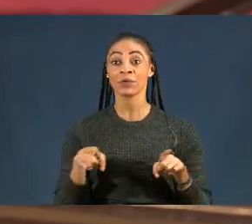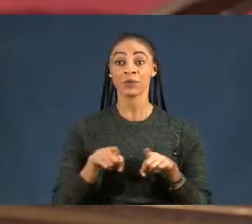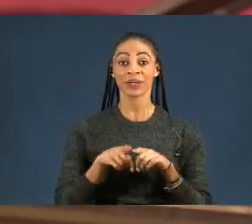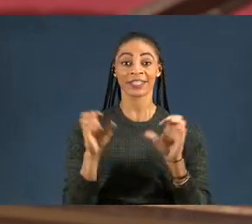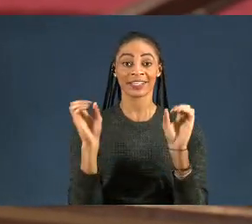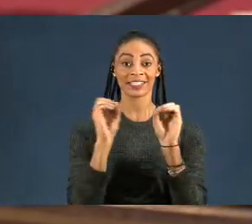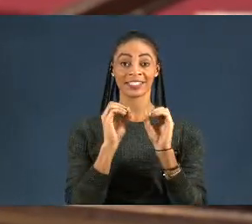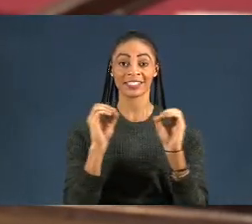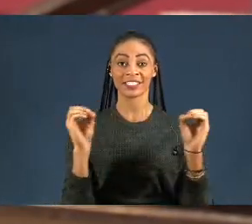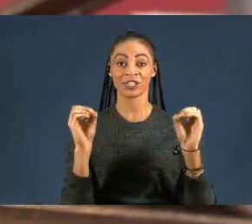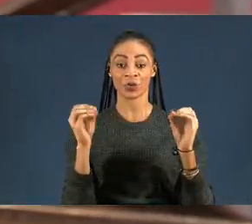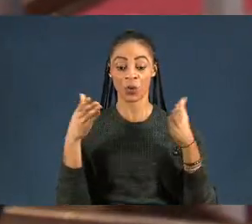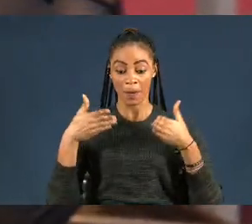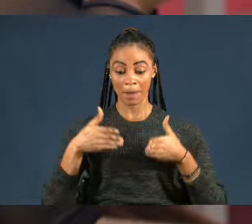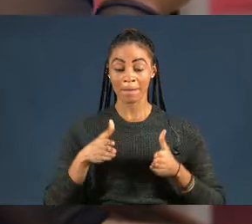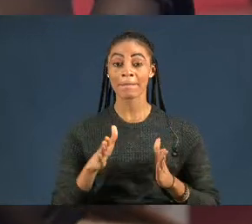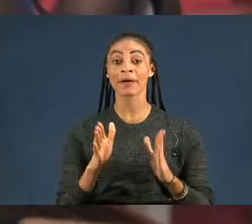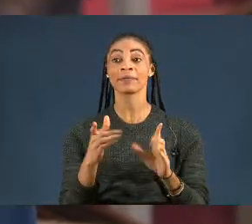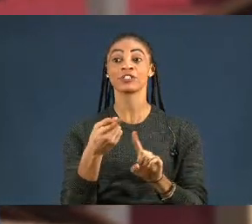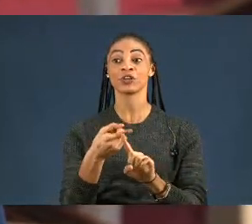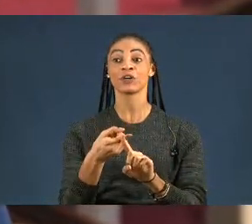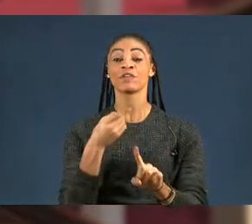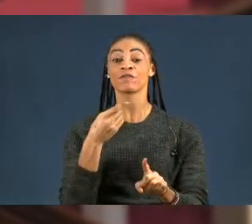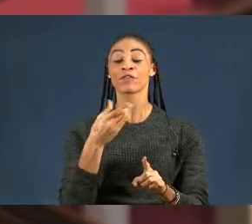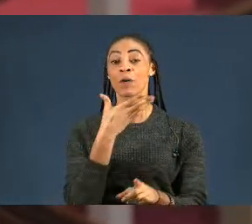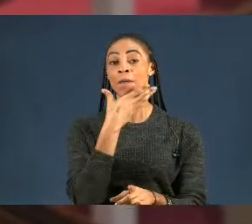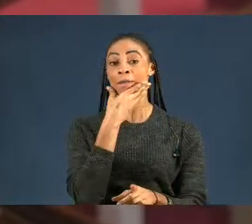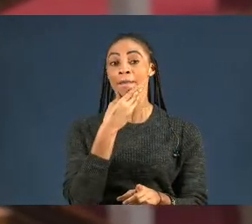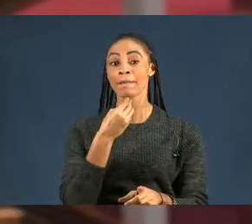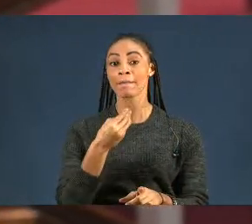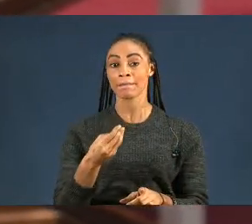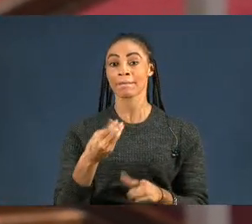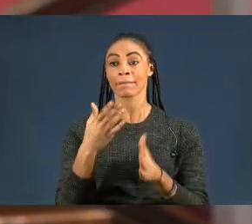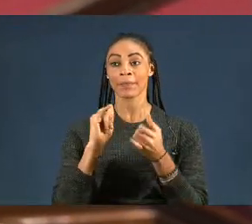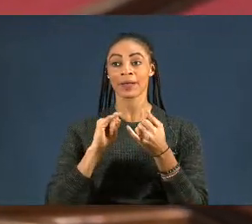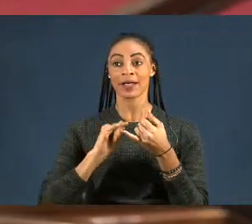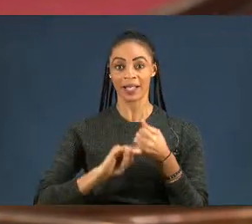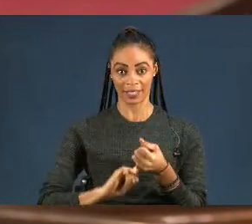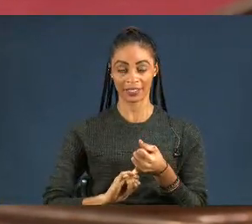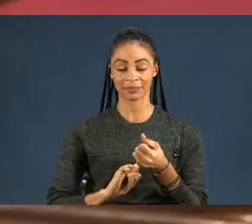them. And we are bringing them to his house.